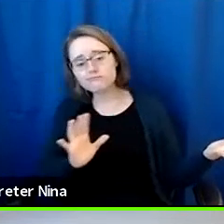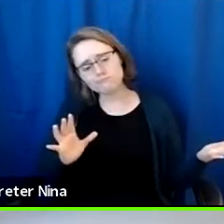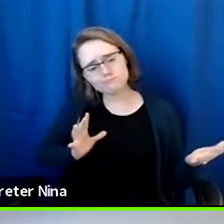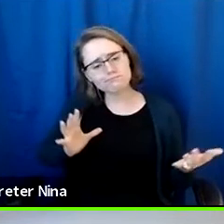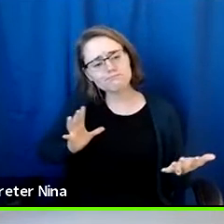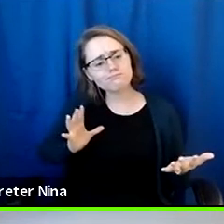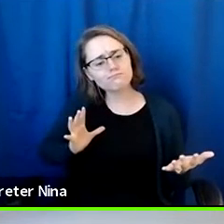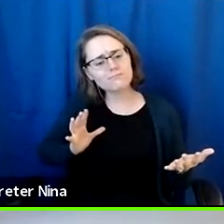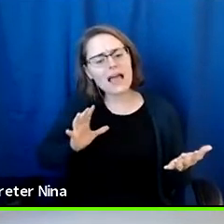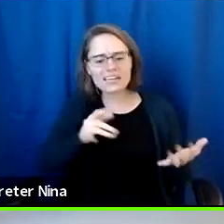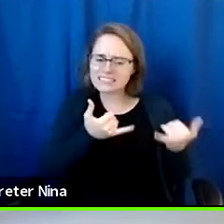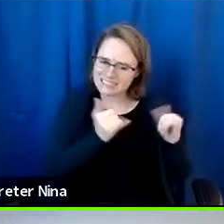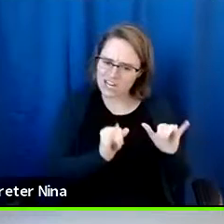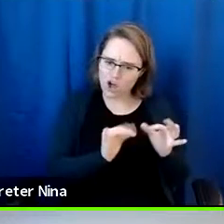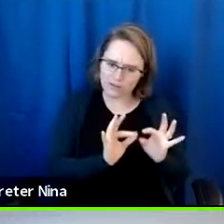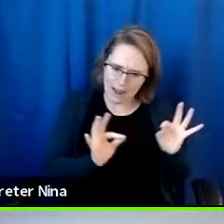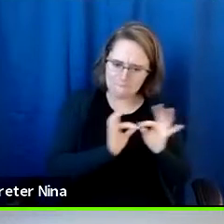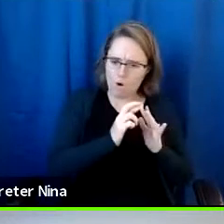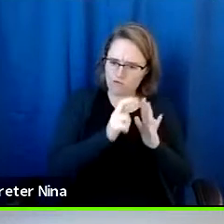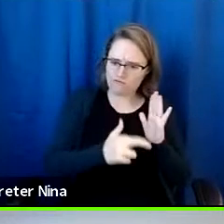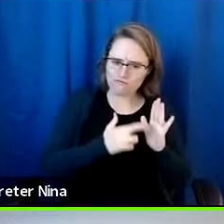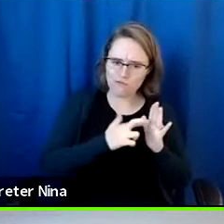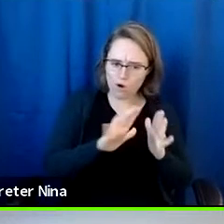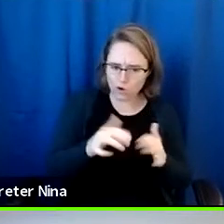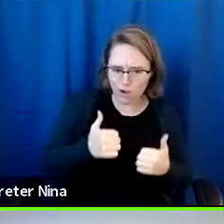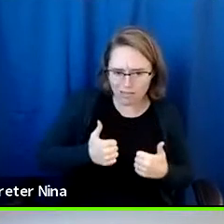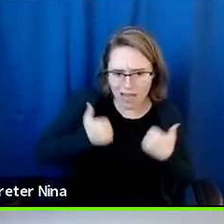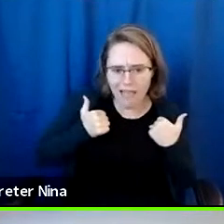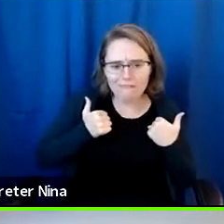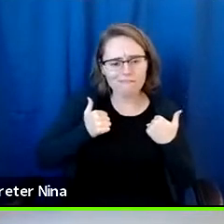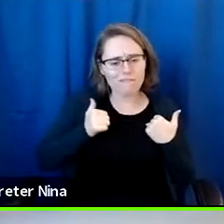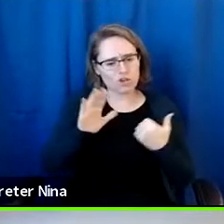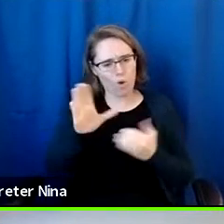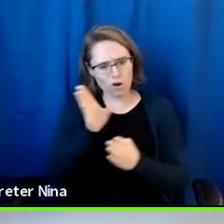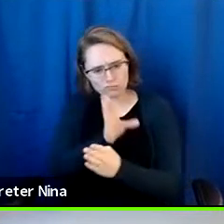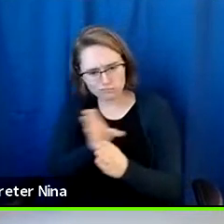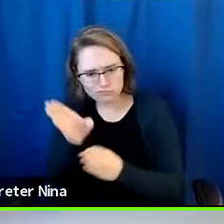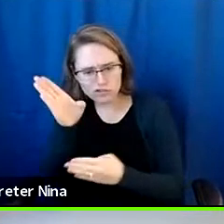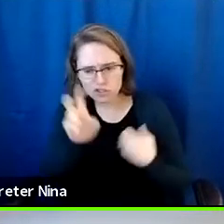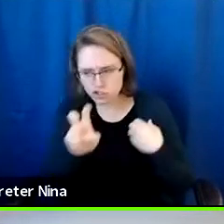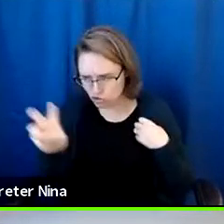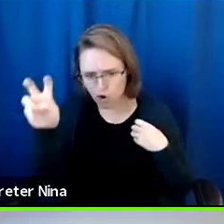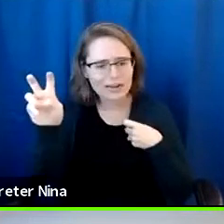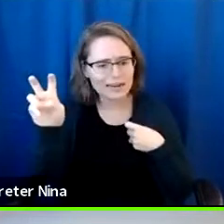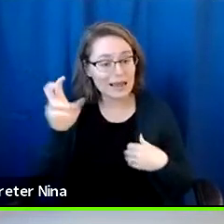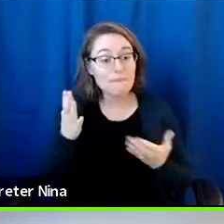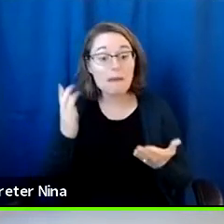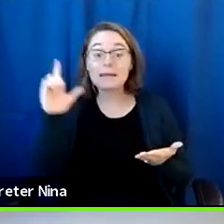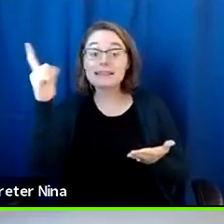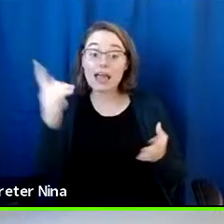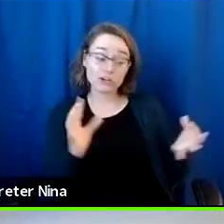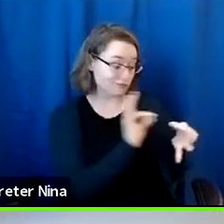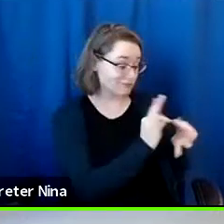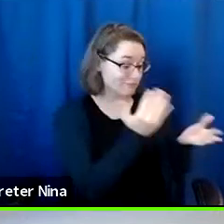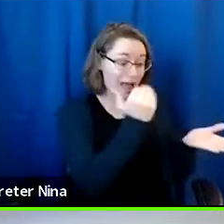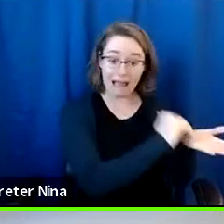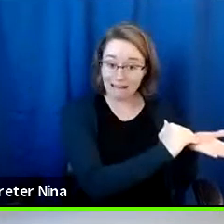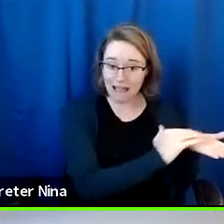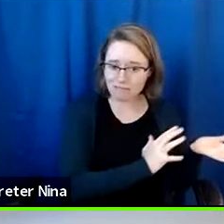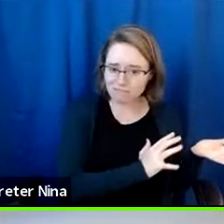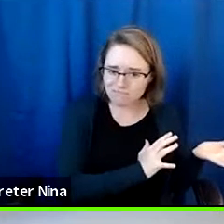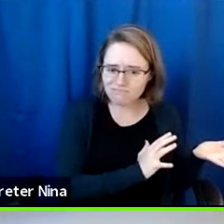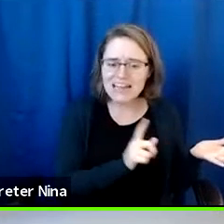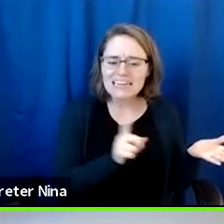still playing a vital role in your life or on your trajectory. And you may come around back to them. And so you need to